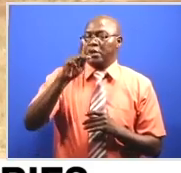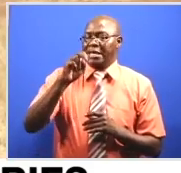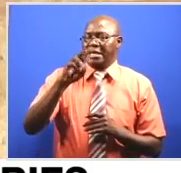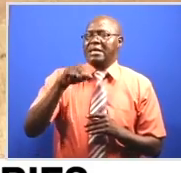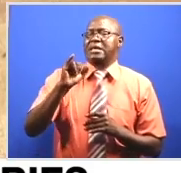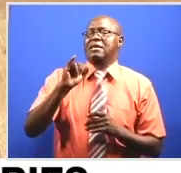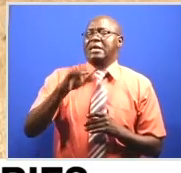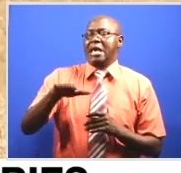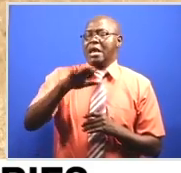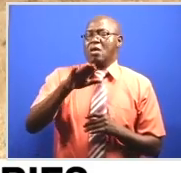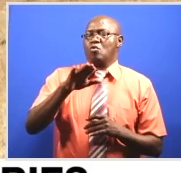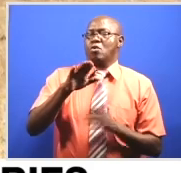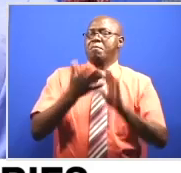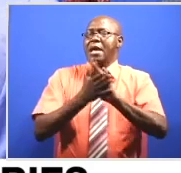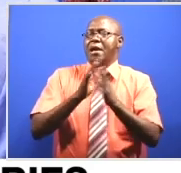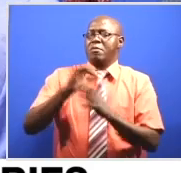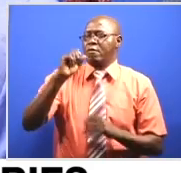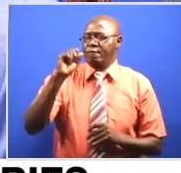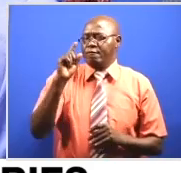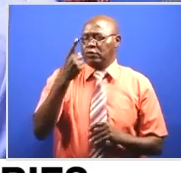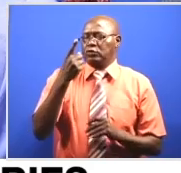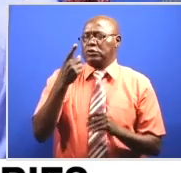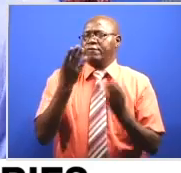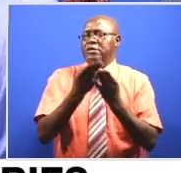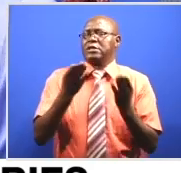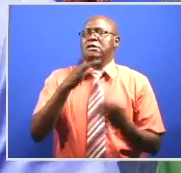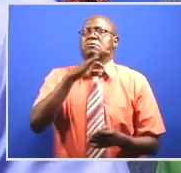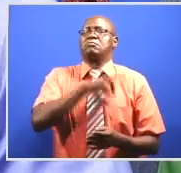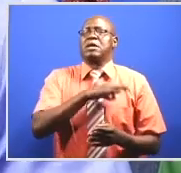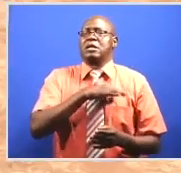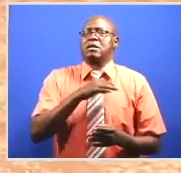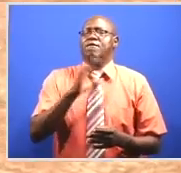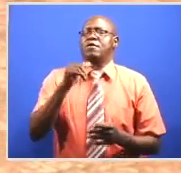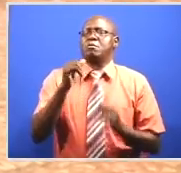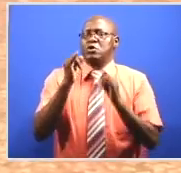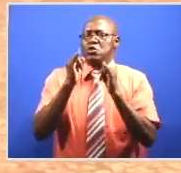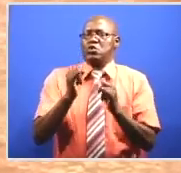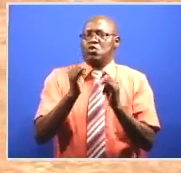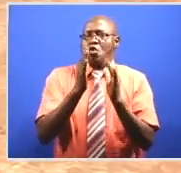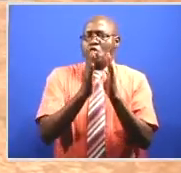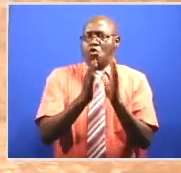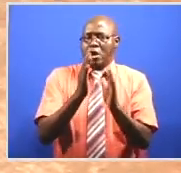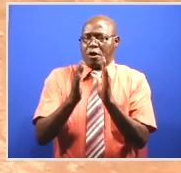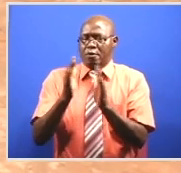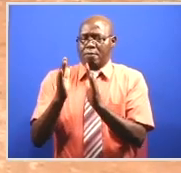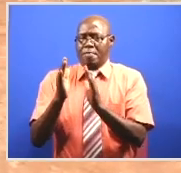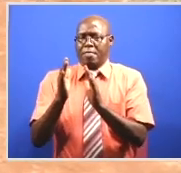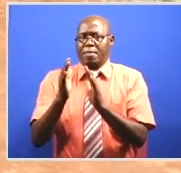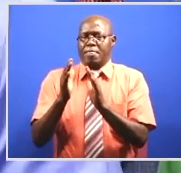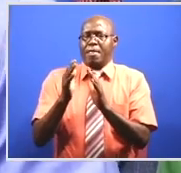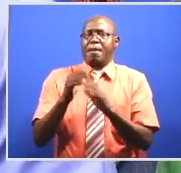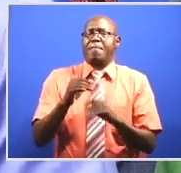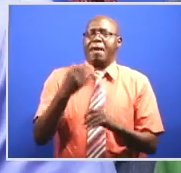first facility to benefit from the new order of a master